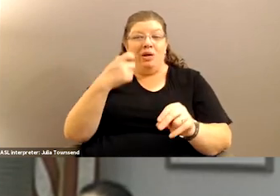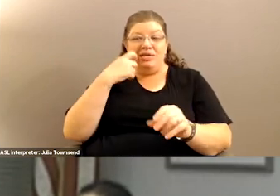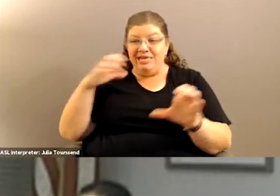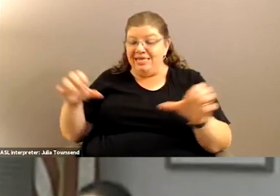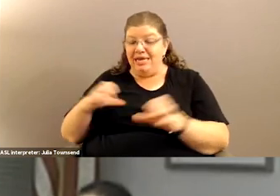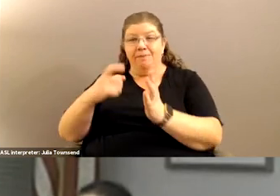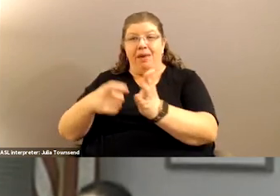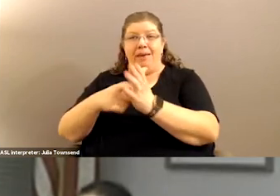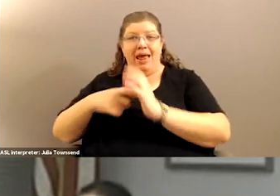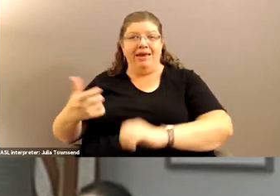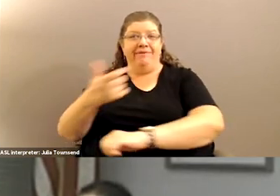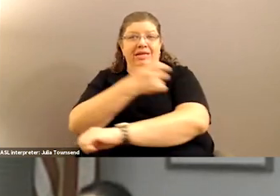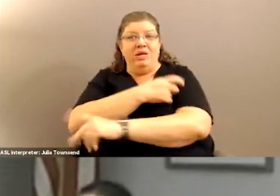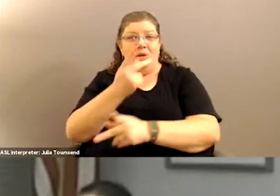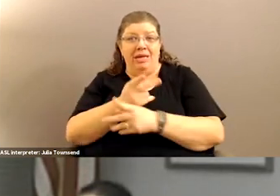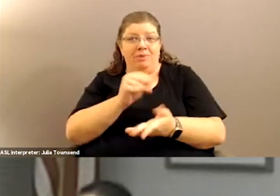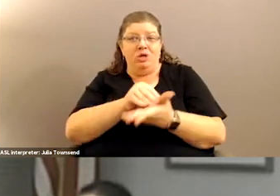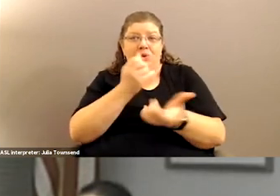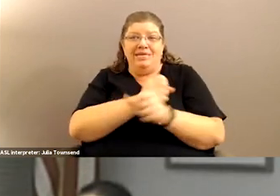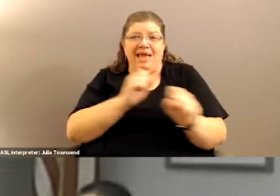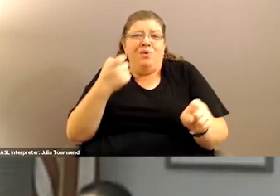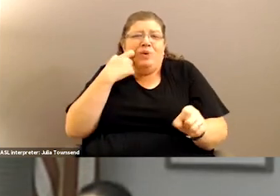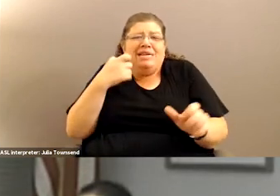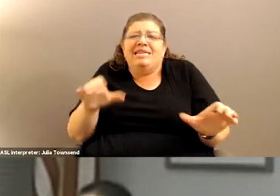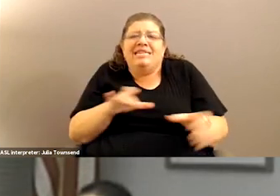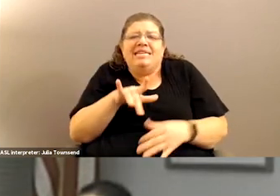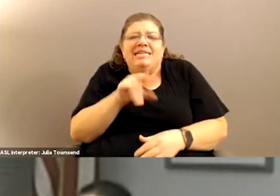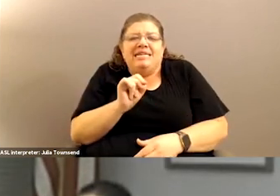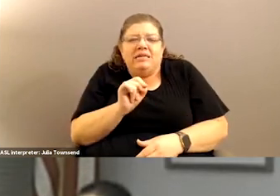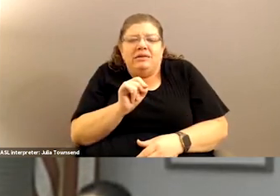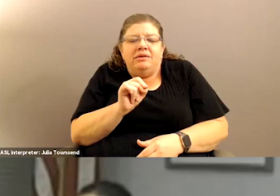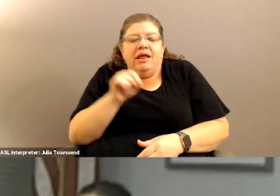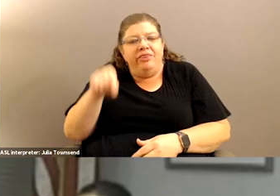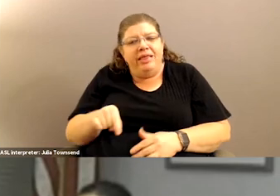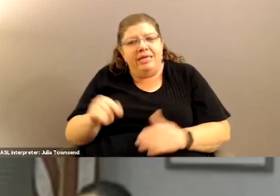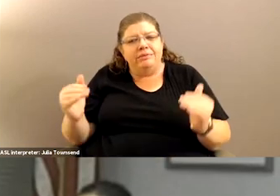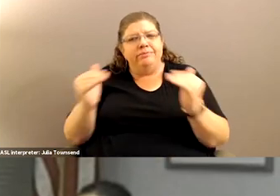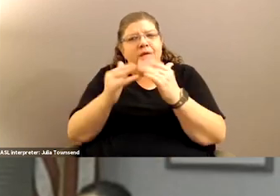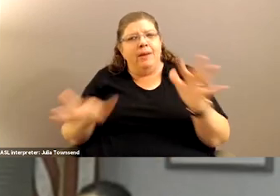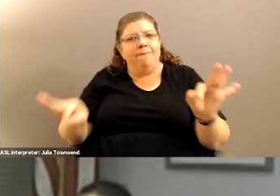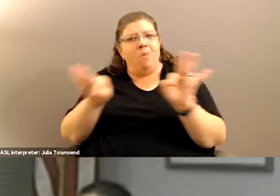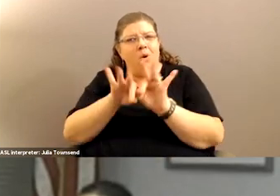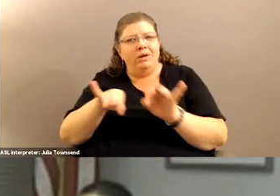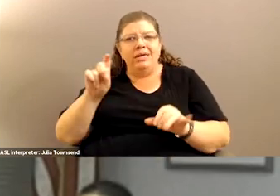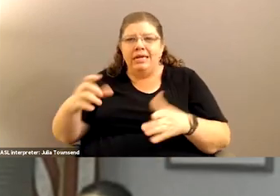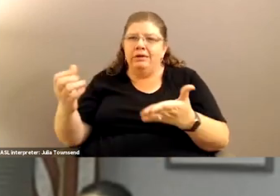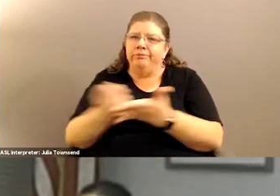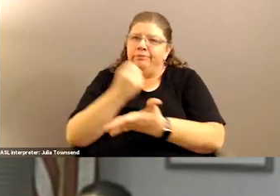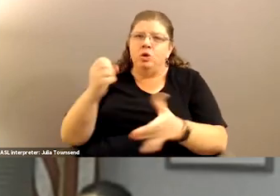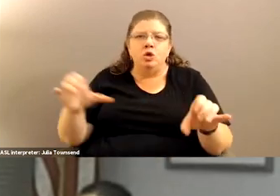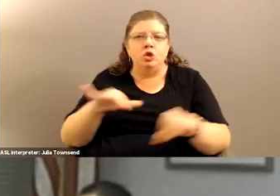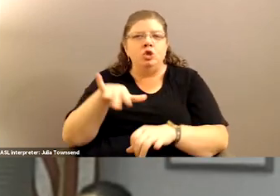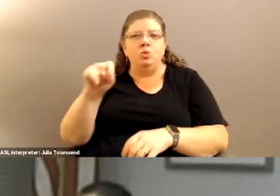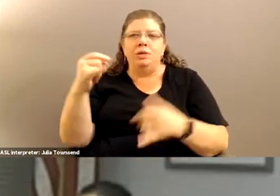mandating vaccines to keep our students safe we just did it so this is no less important and we need to do it now